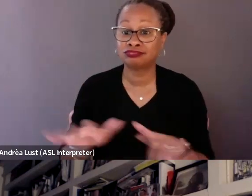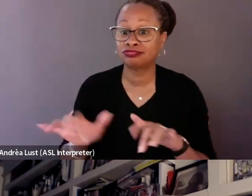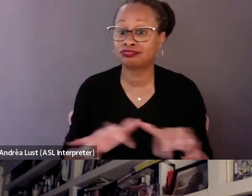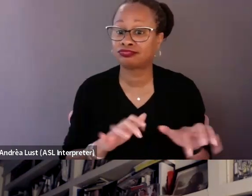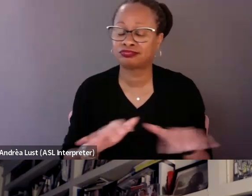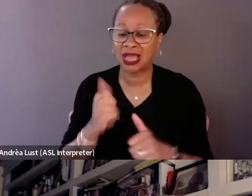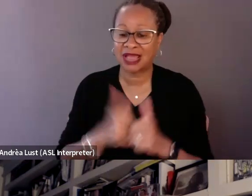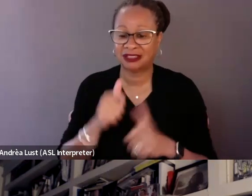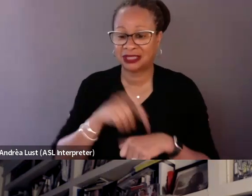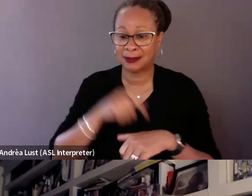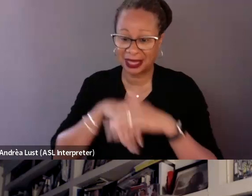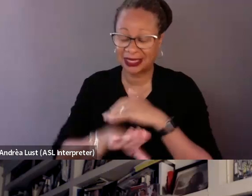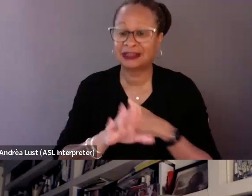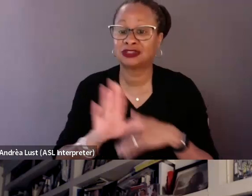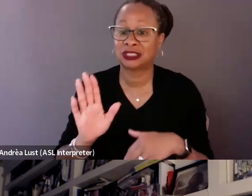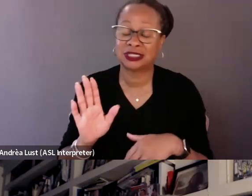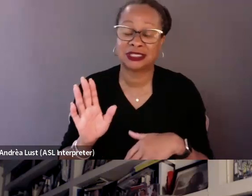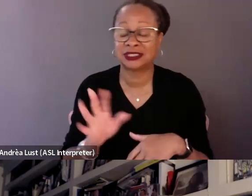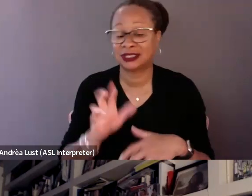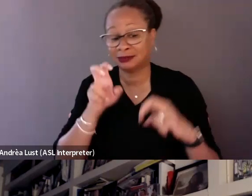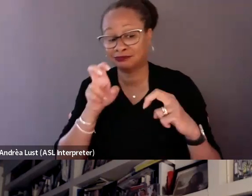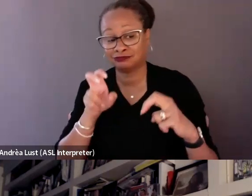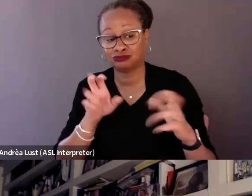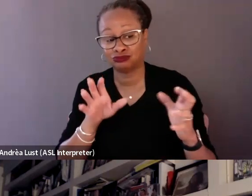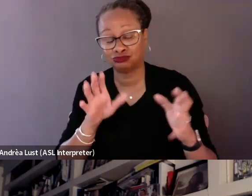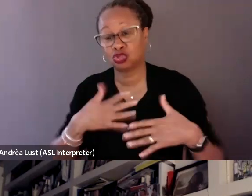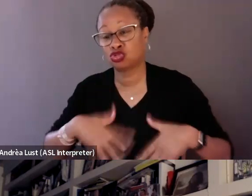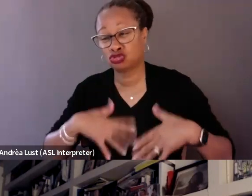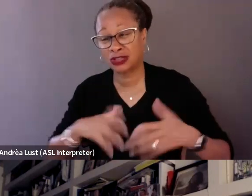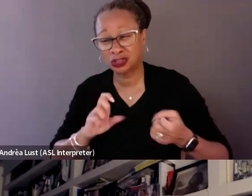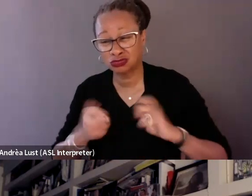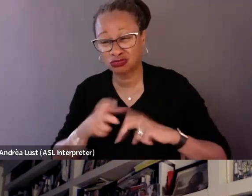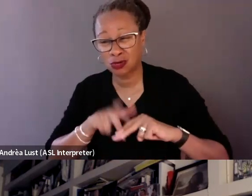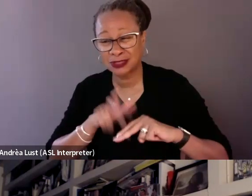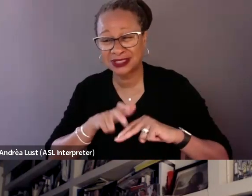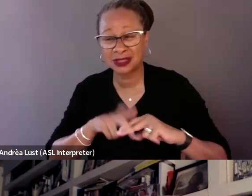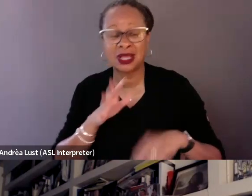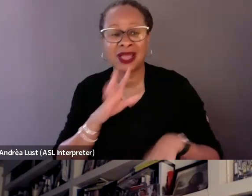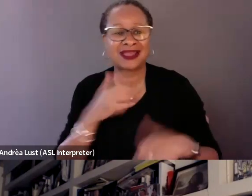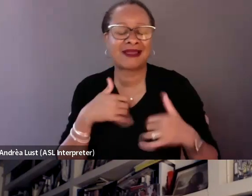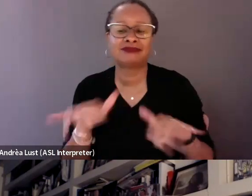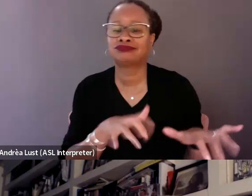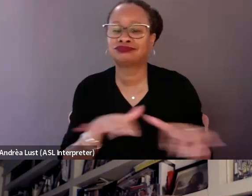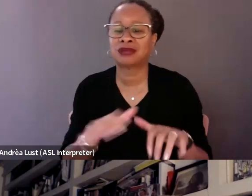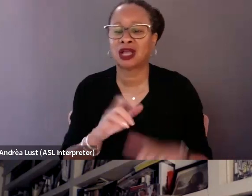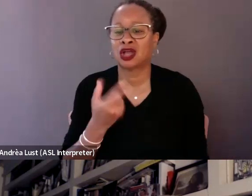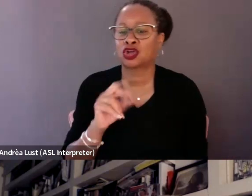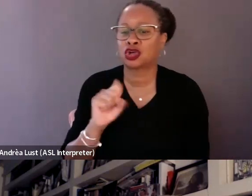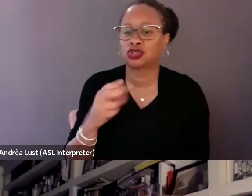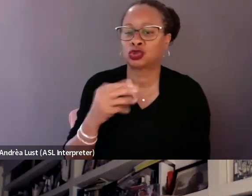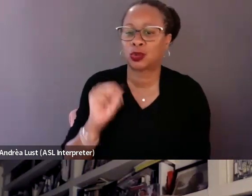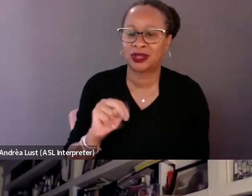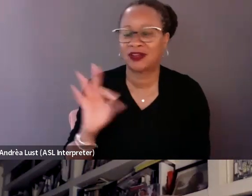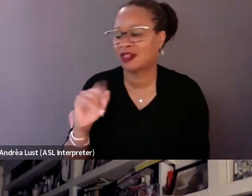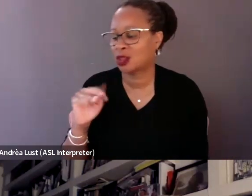enter his dressing room to talk or for the movie, he was playing Gershwin, Thelonious Monk, Cole